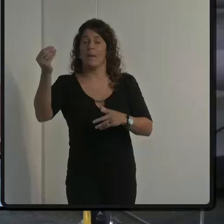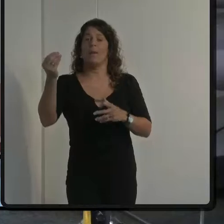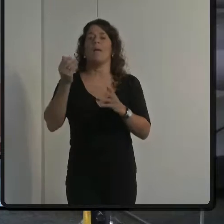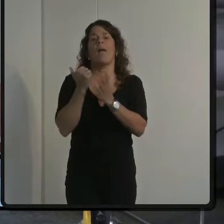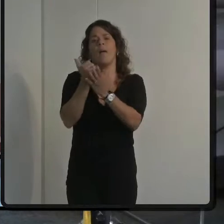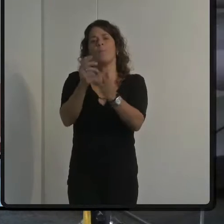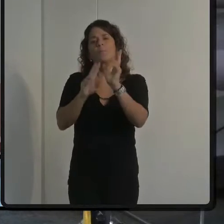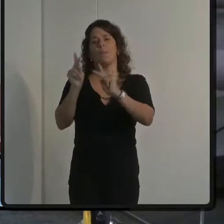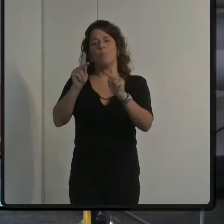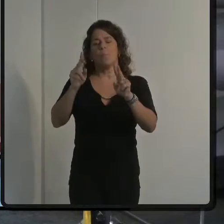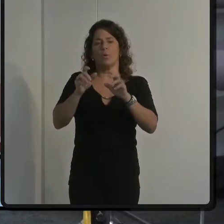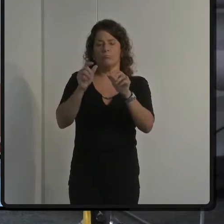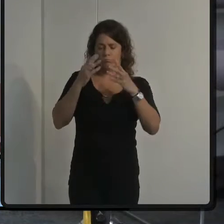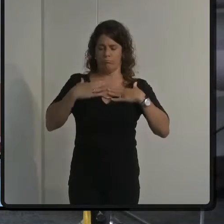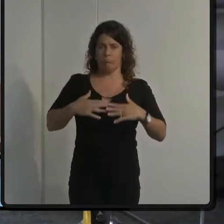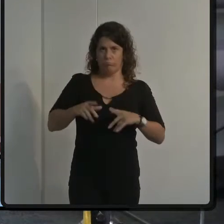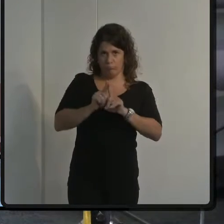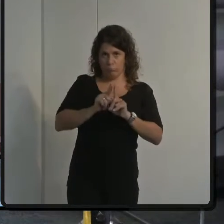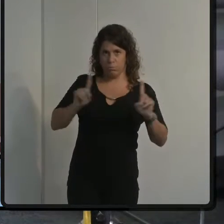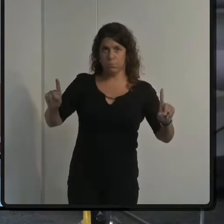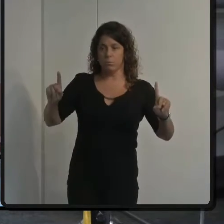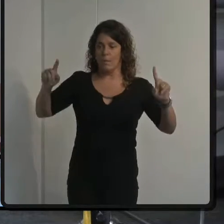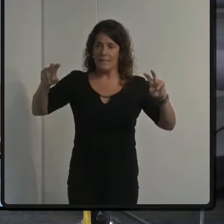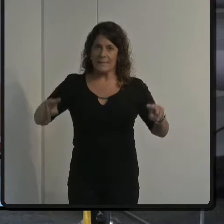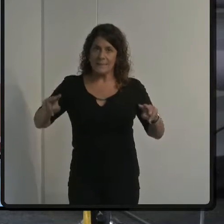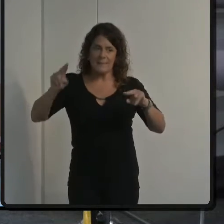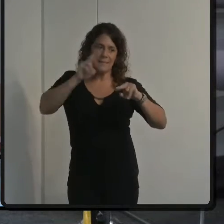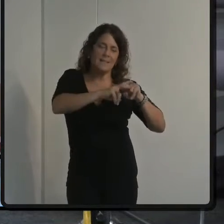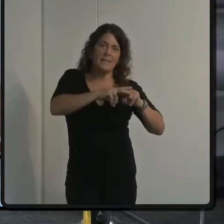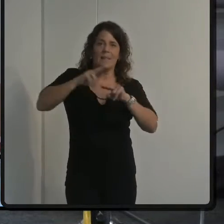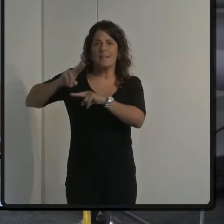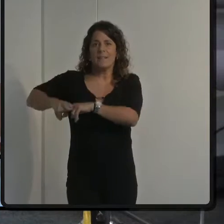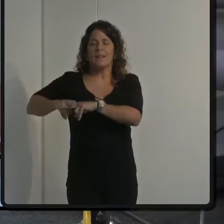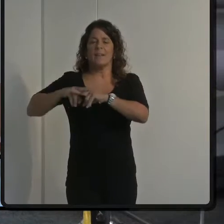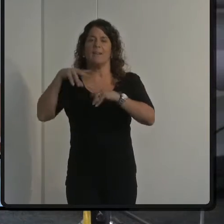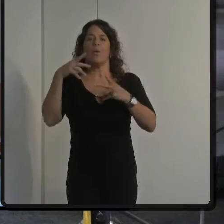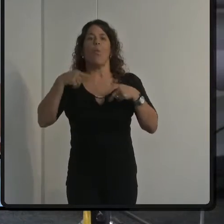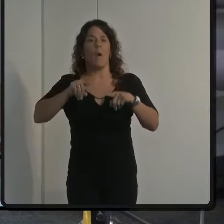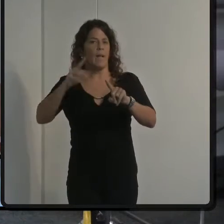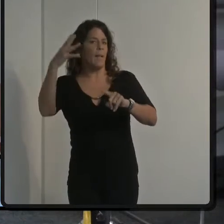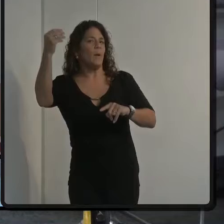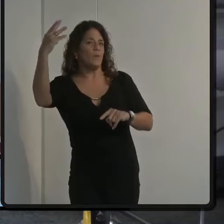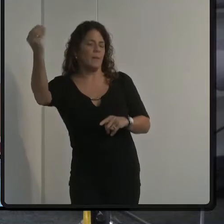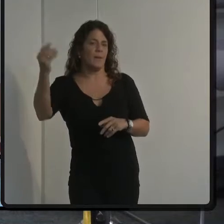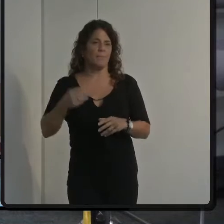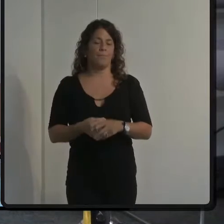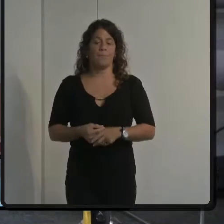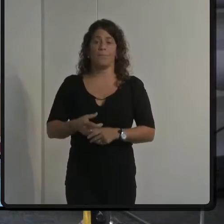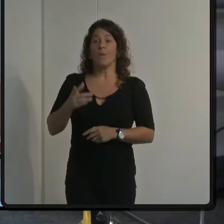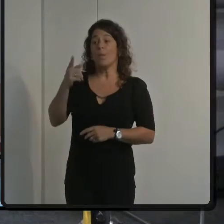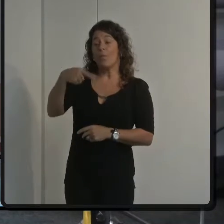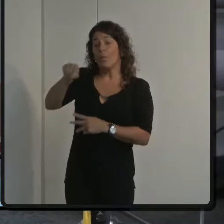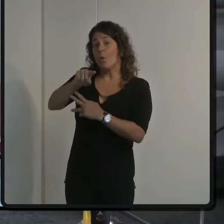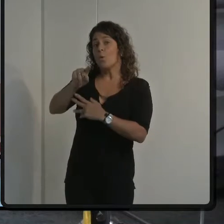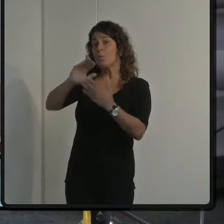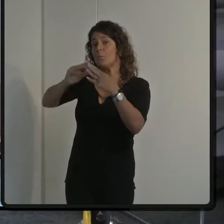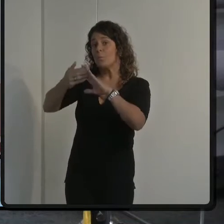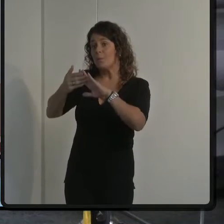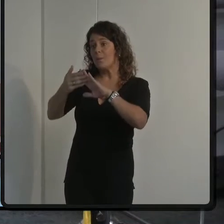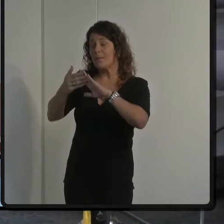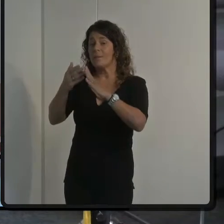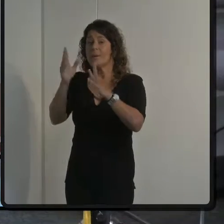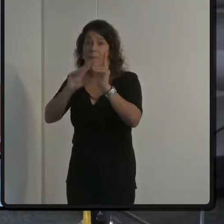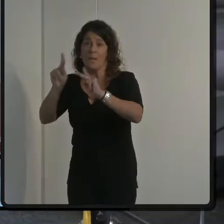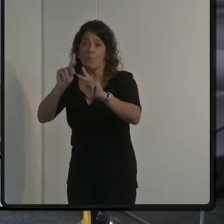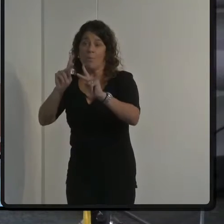social distancing, physical distancing, while out in public. Isla Vista residents are being encouraged to speak with their